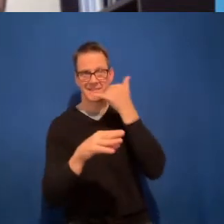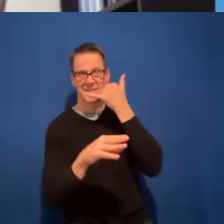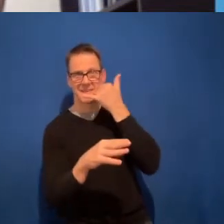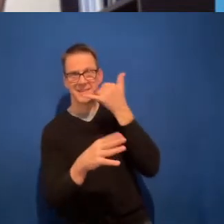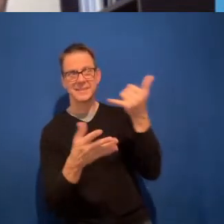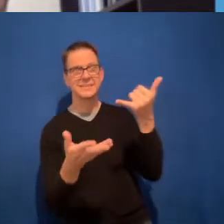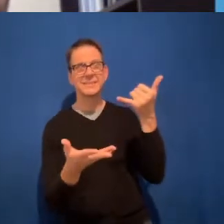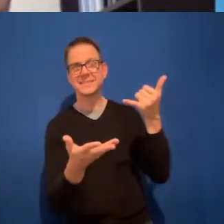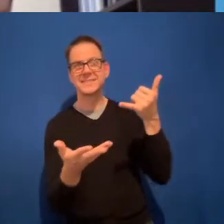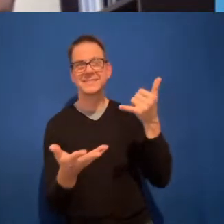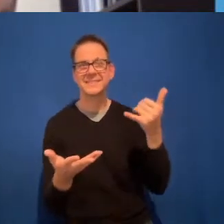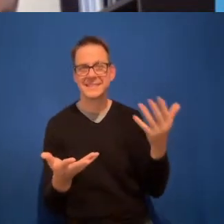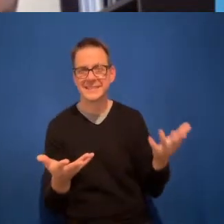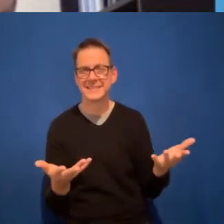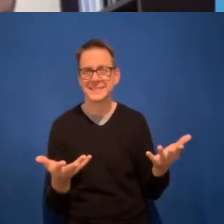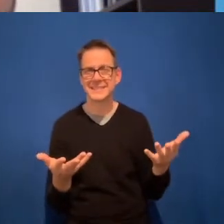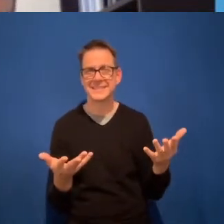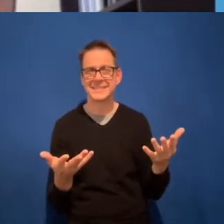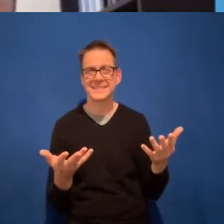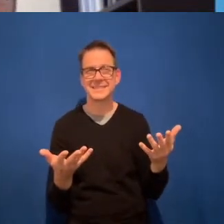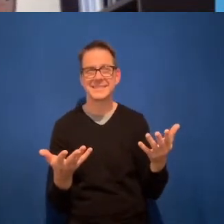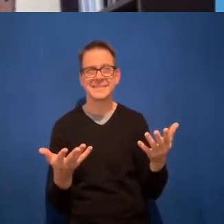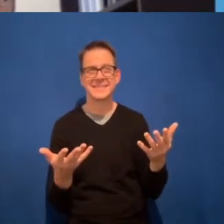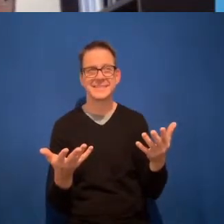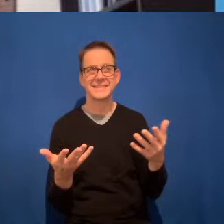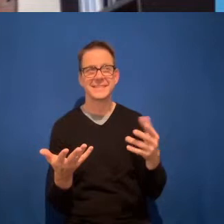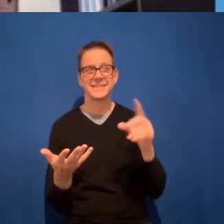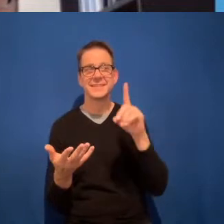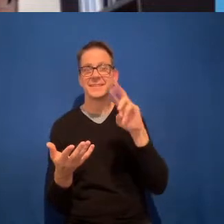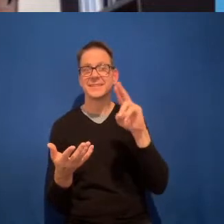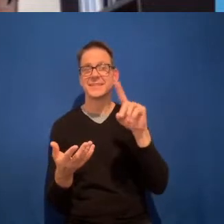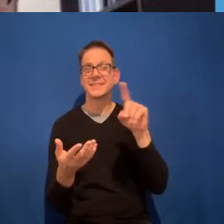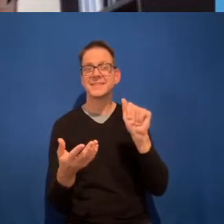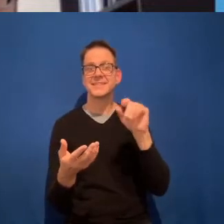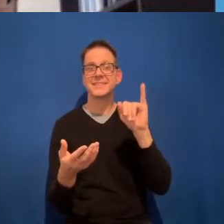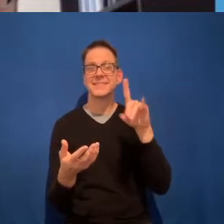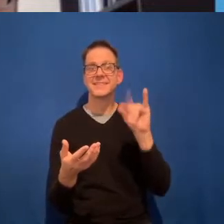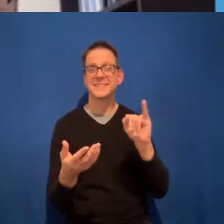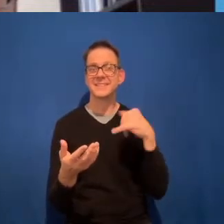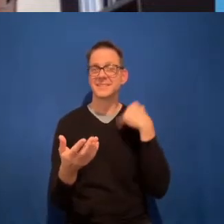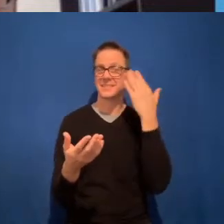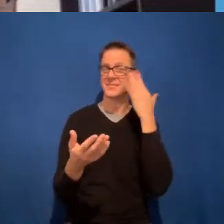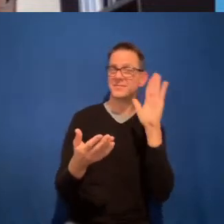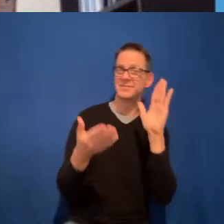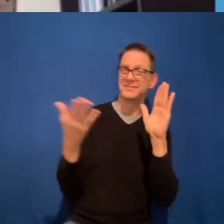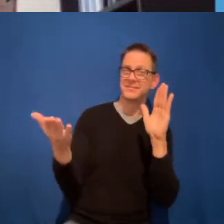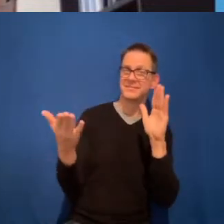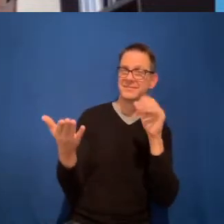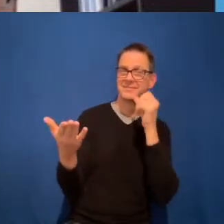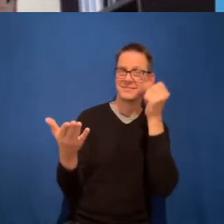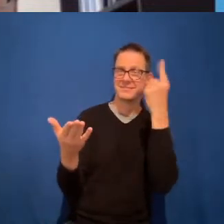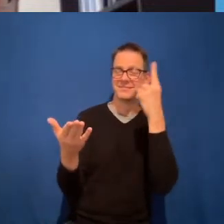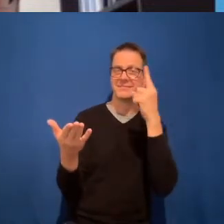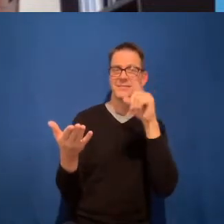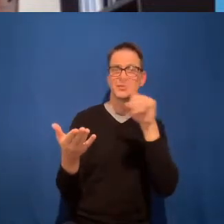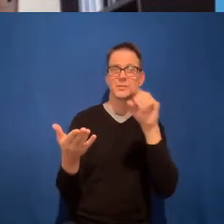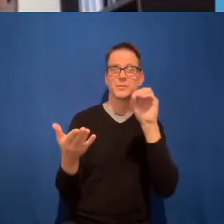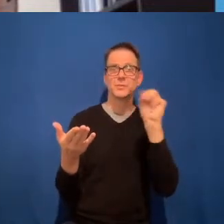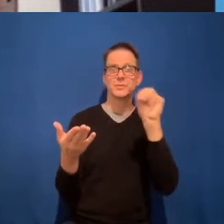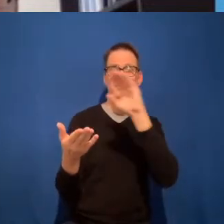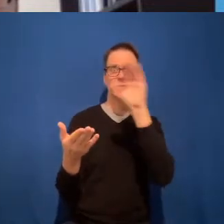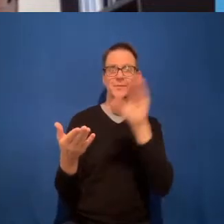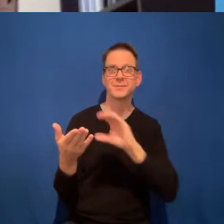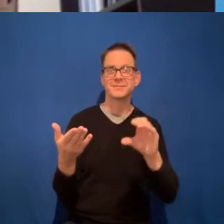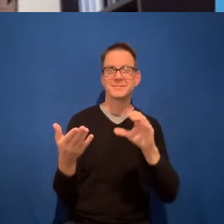use Zoom or video platforms. And for me, privacy is a very, very big deal. So I didn't want pictures emailed to me. I didn't